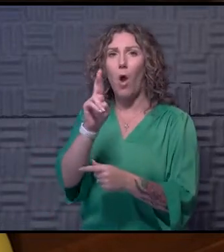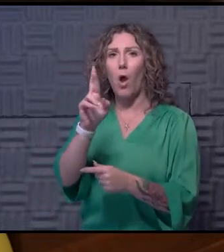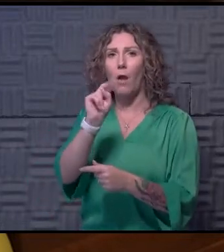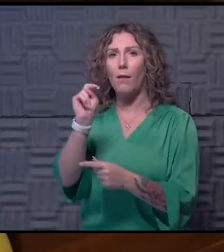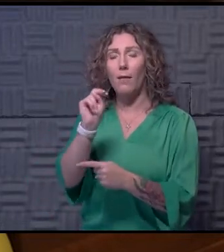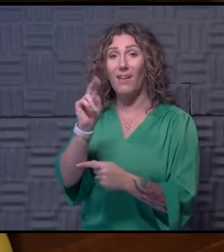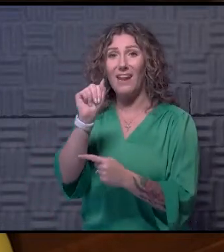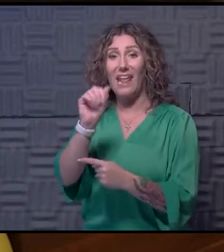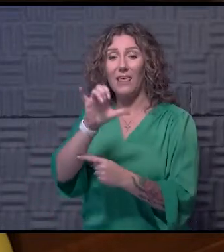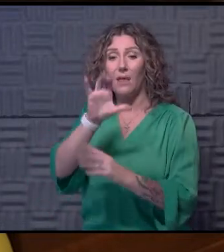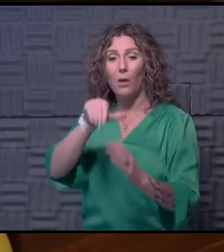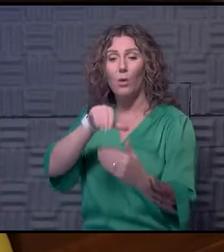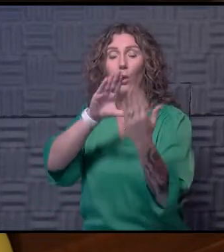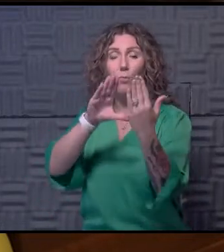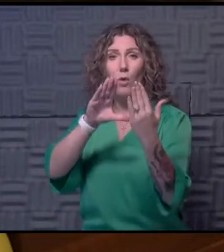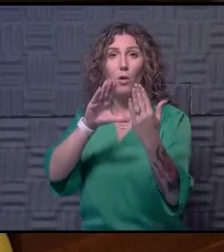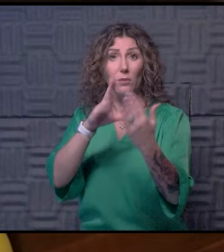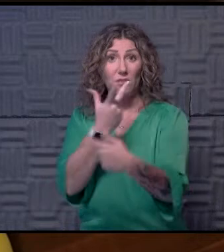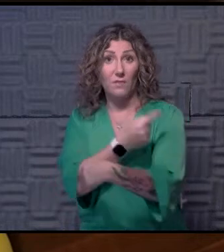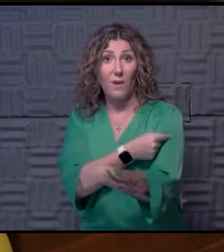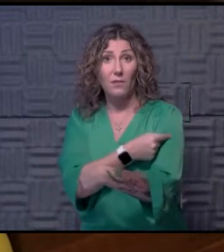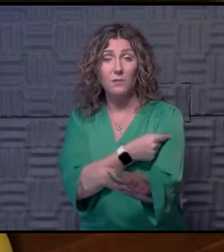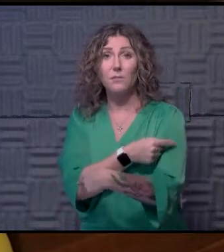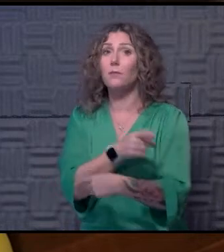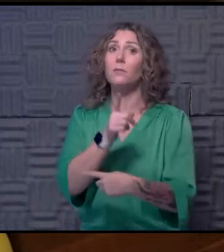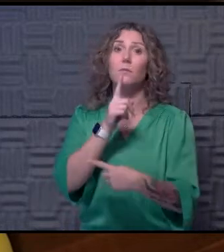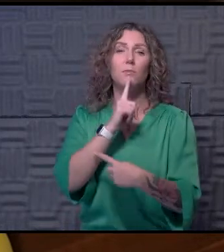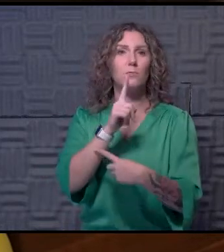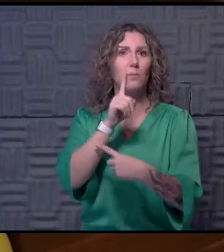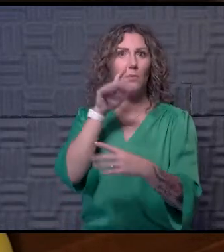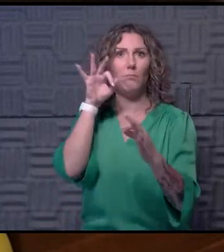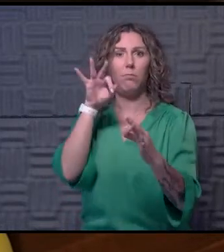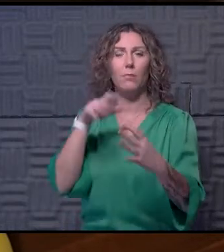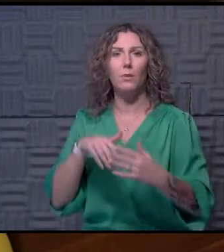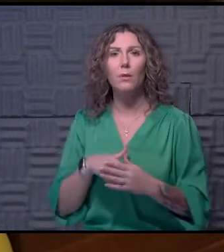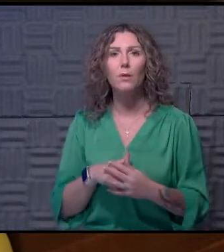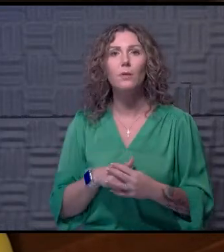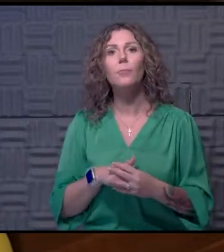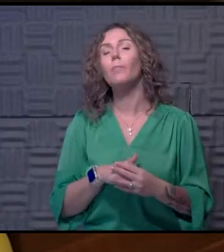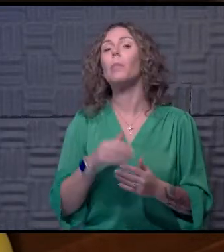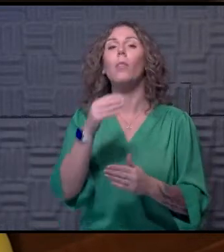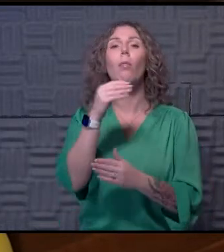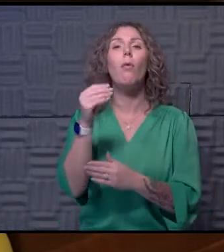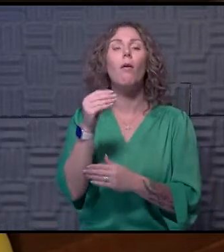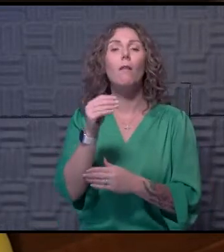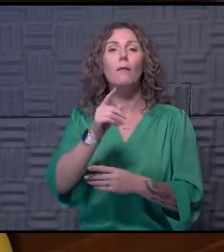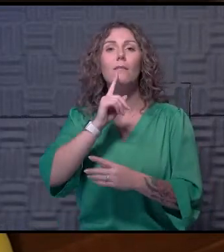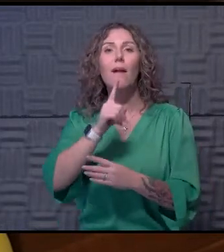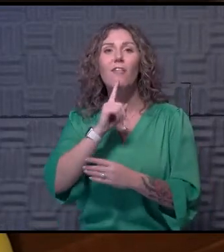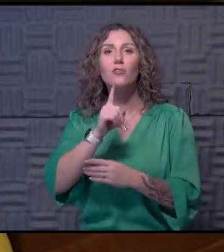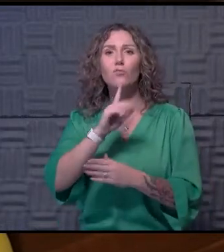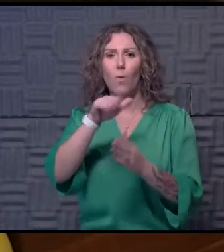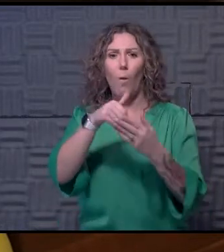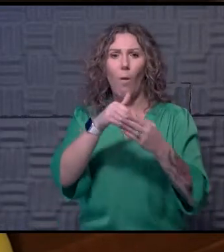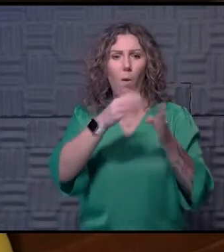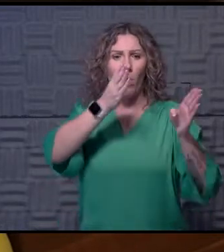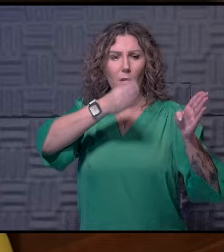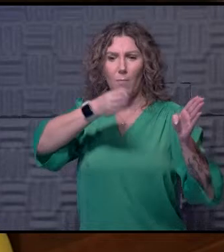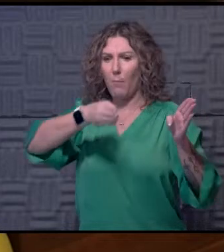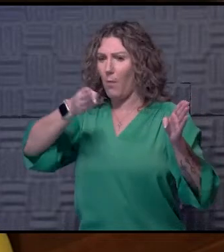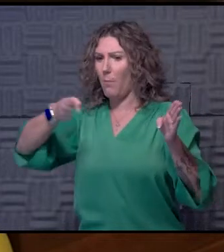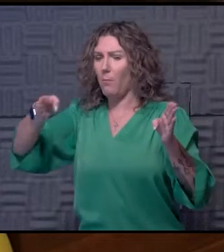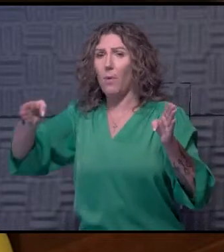to creating a vaccine is very precise. And so they actually got the sequence for the vaccine within a couple